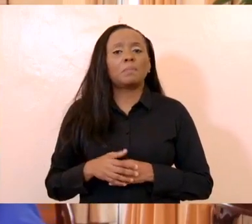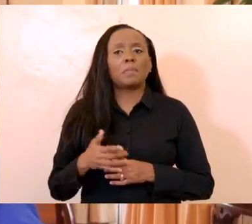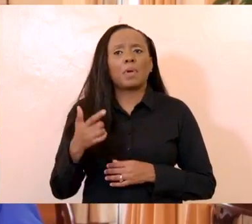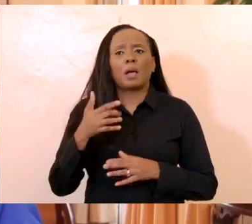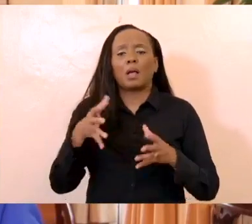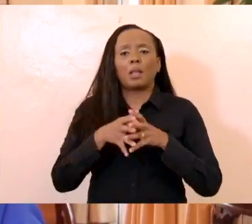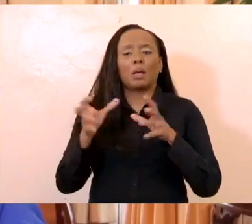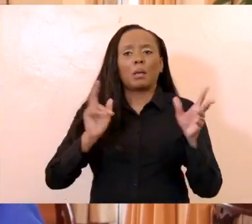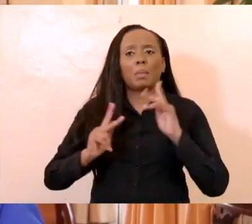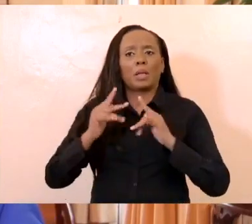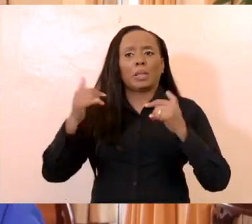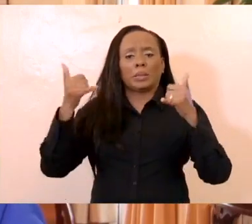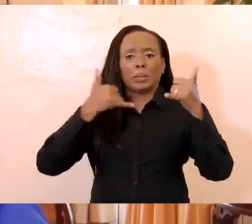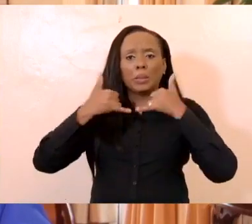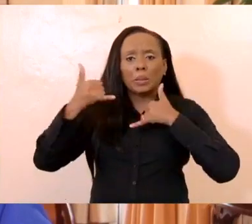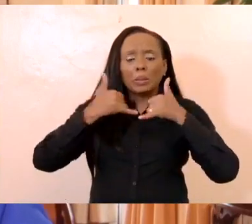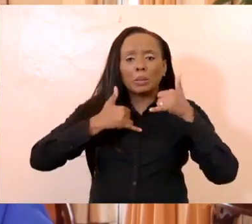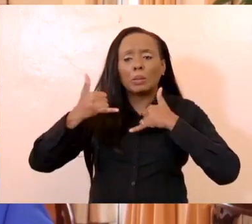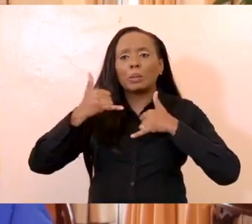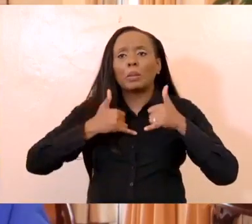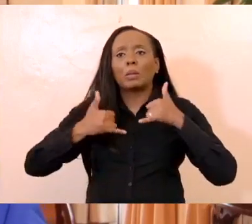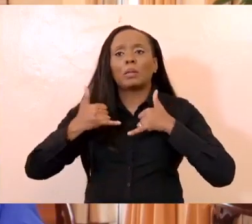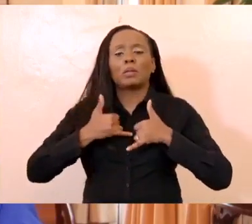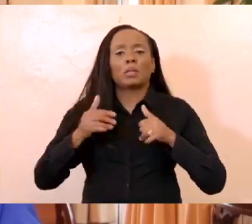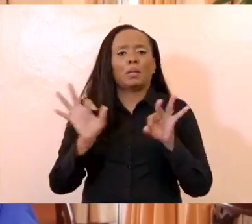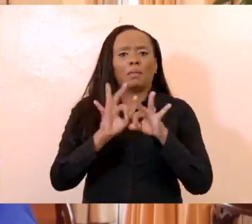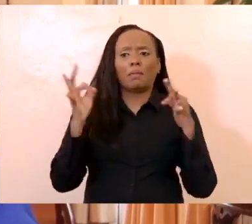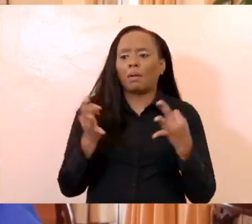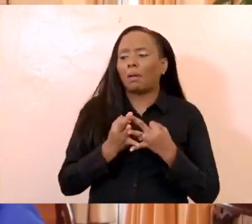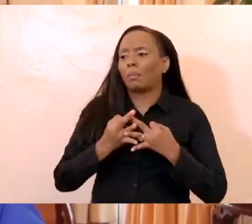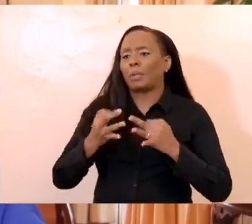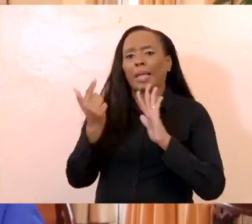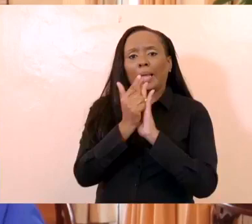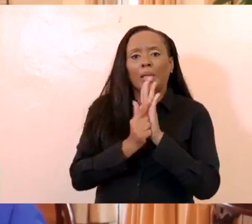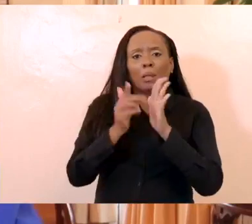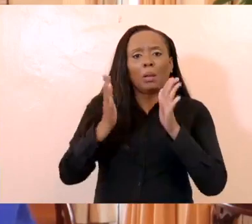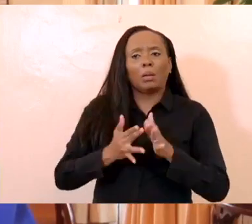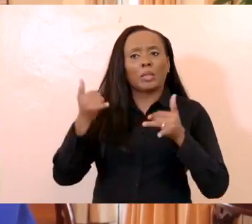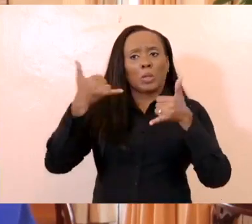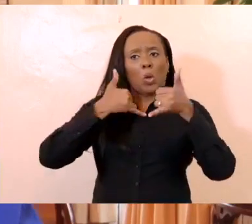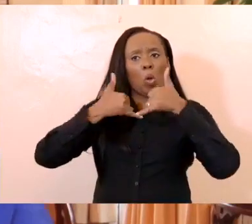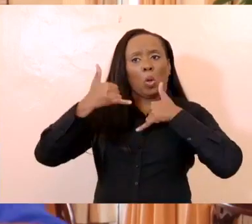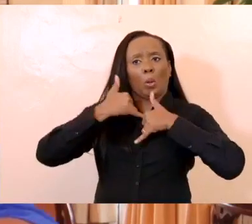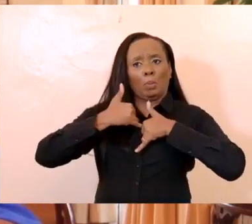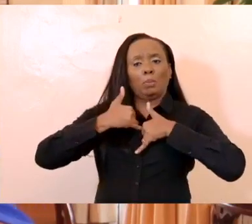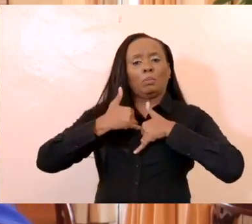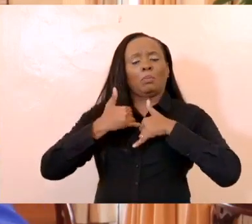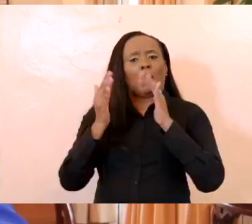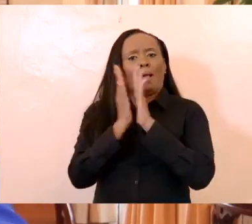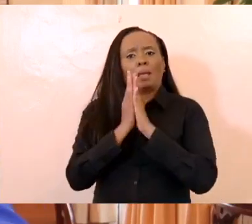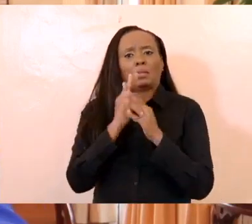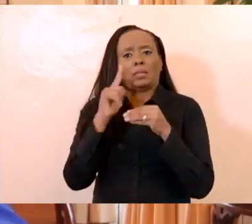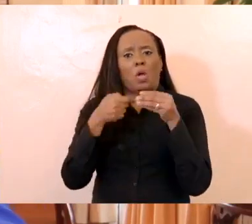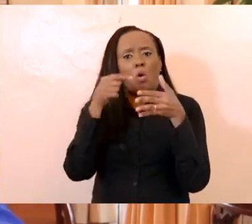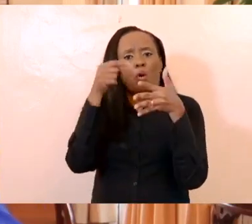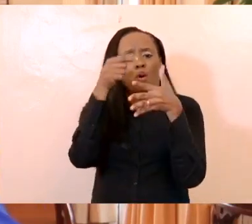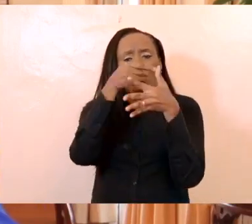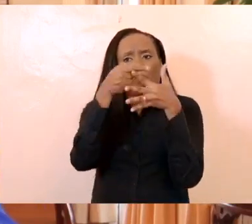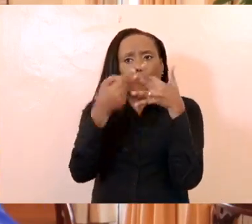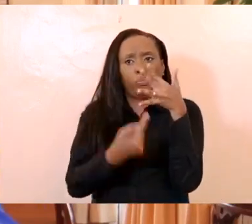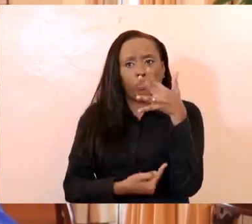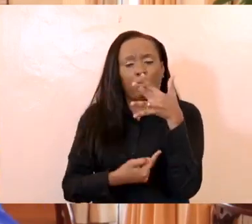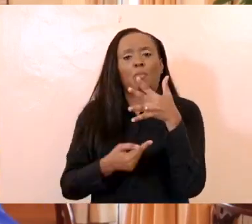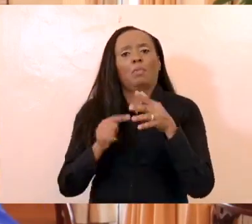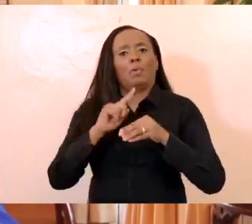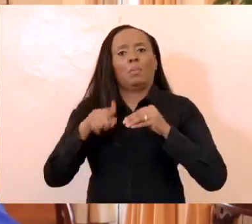many calls from the relatives or attorneys for prisoners asking about details of their